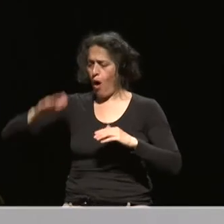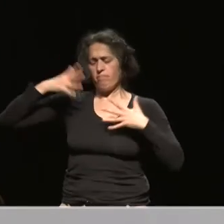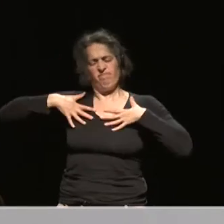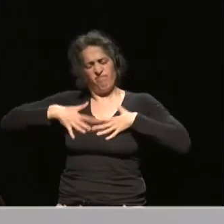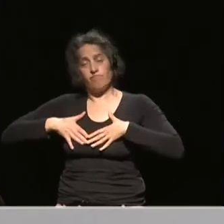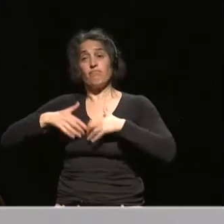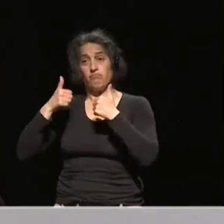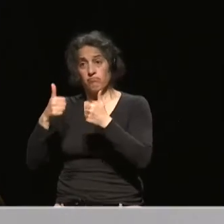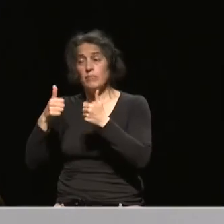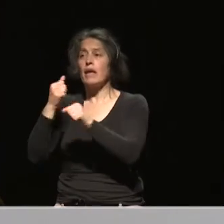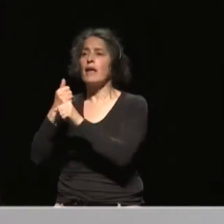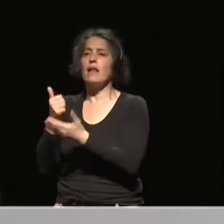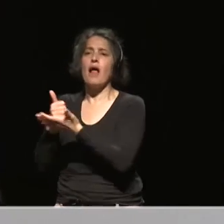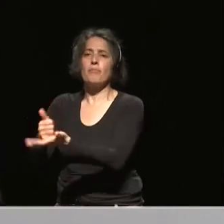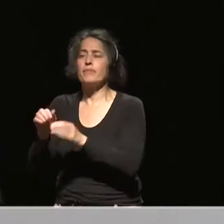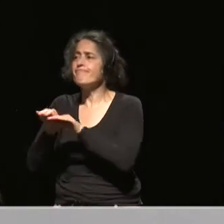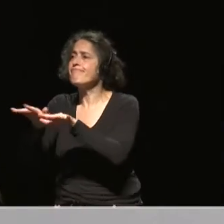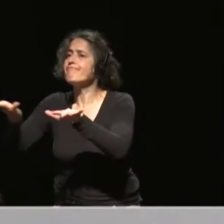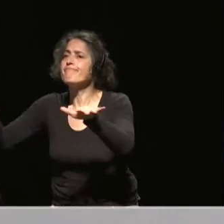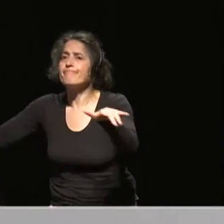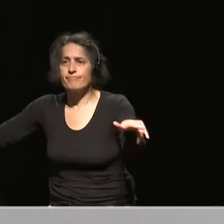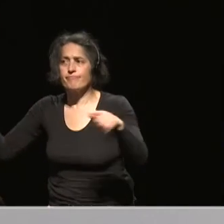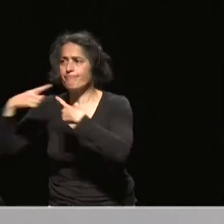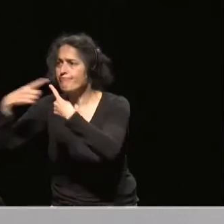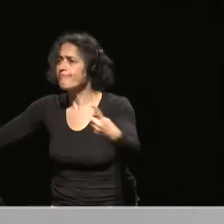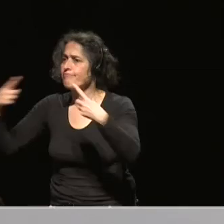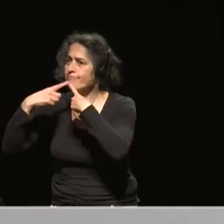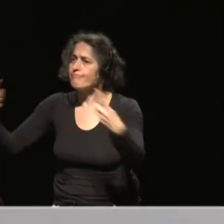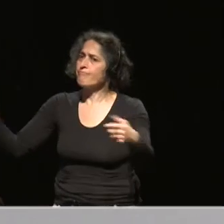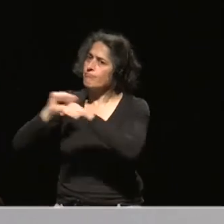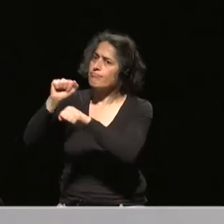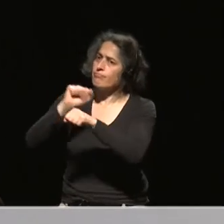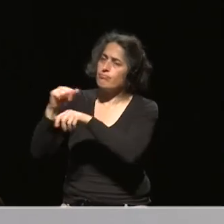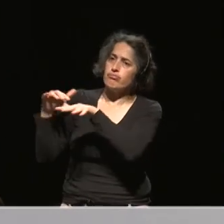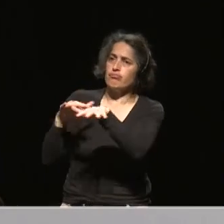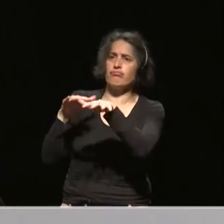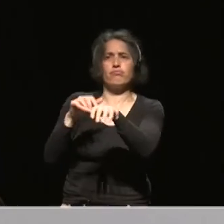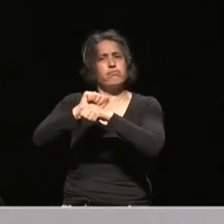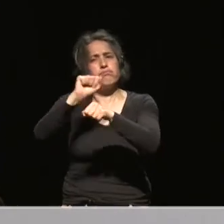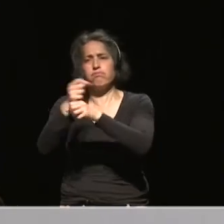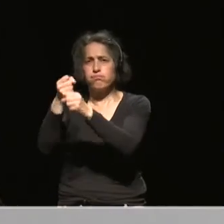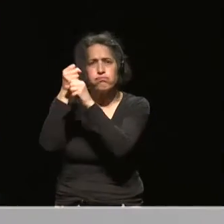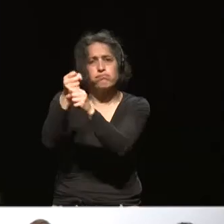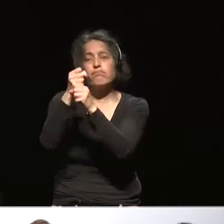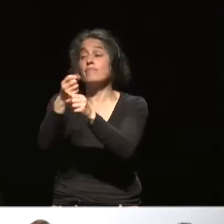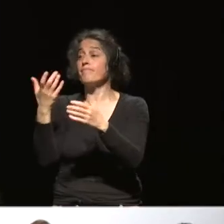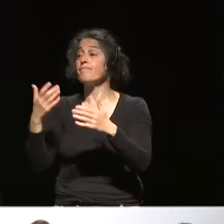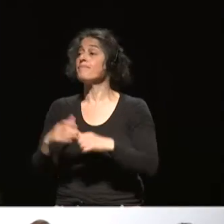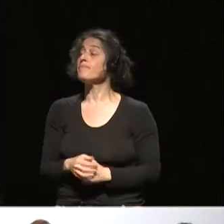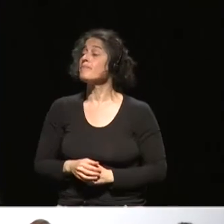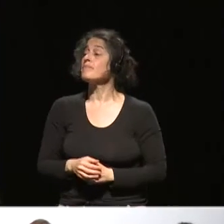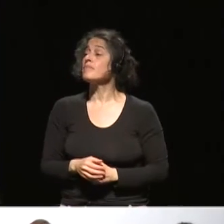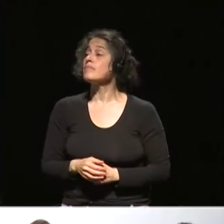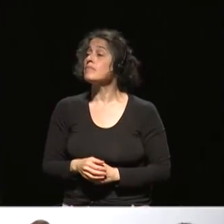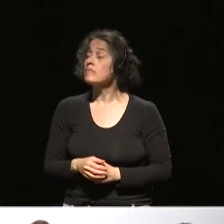saying this. In our society, and it's not only about developing countries here, seriously, also in our society we